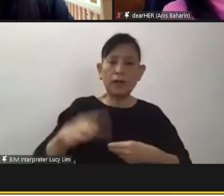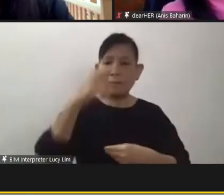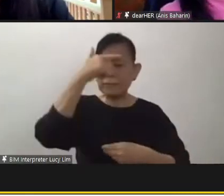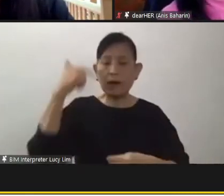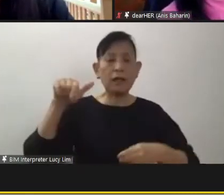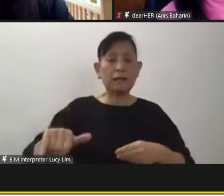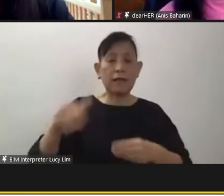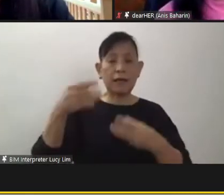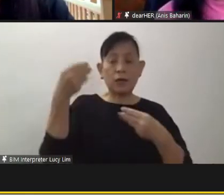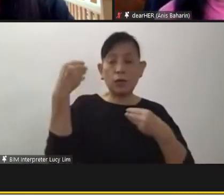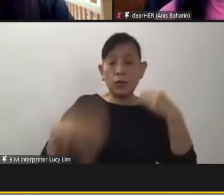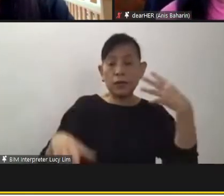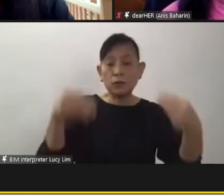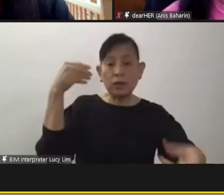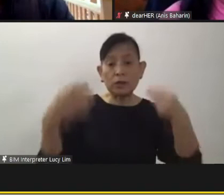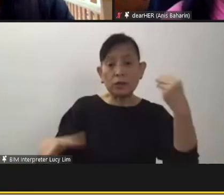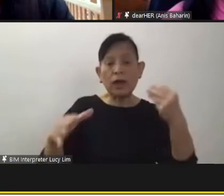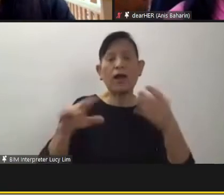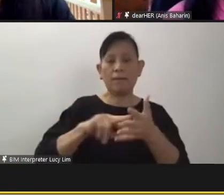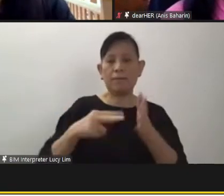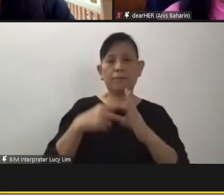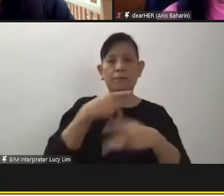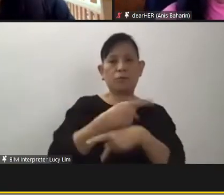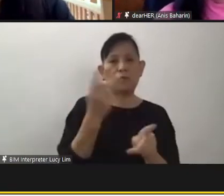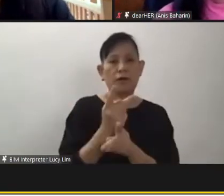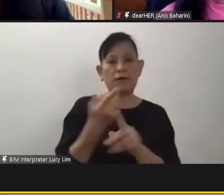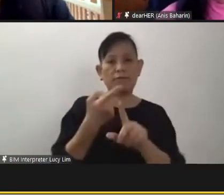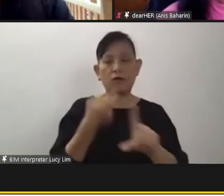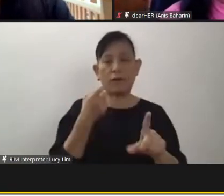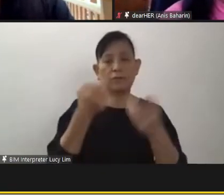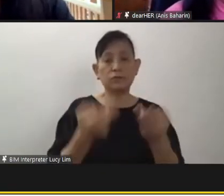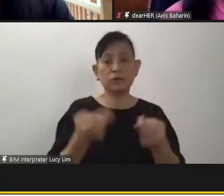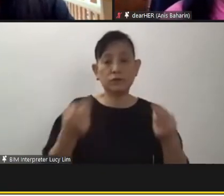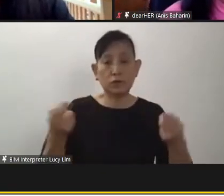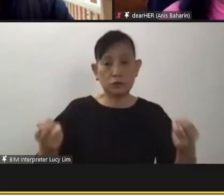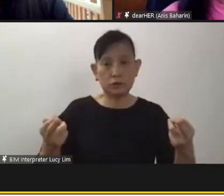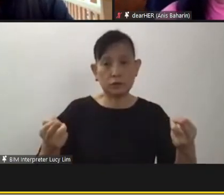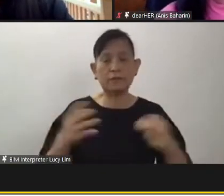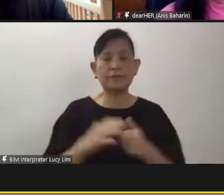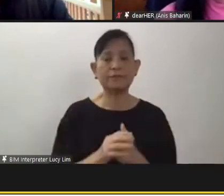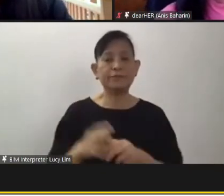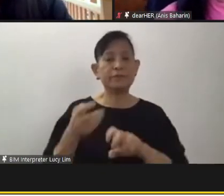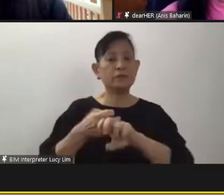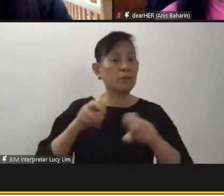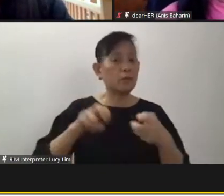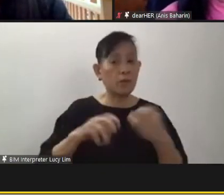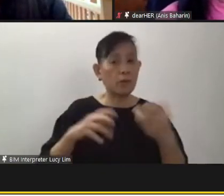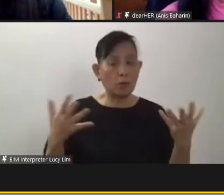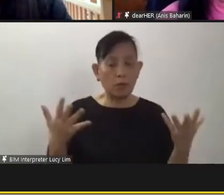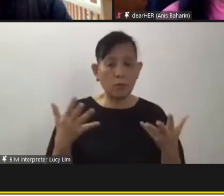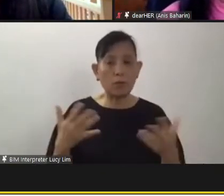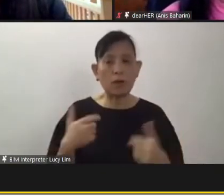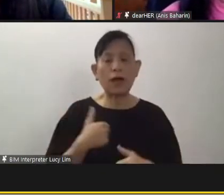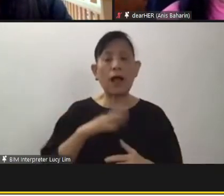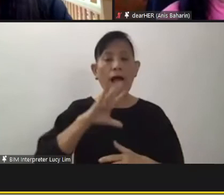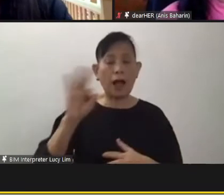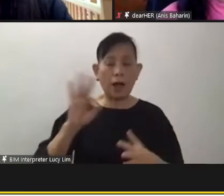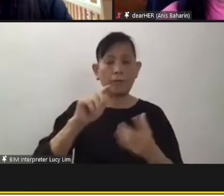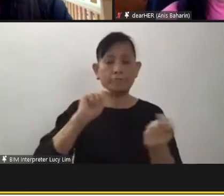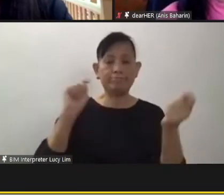product from natural resources. So the problem is like we need to seriously redesign